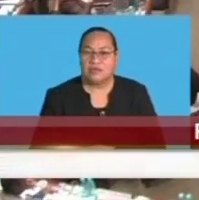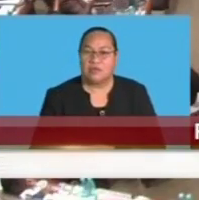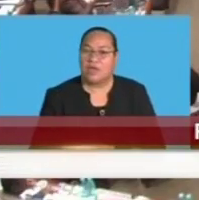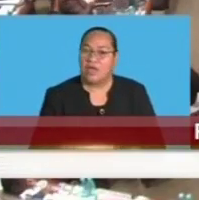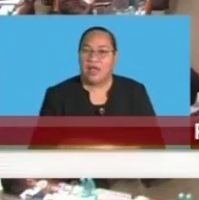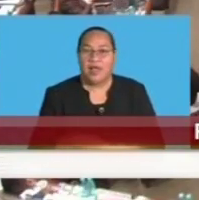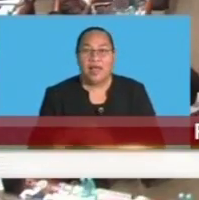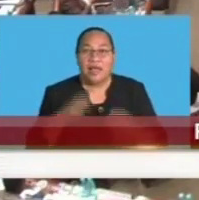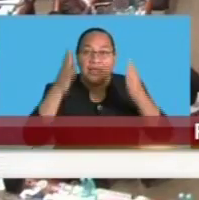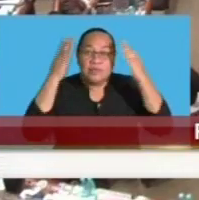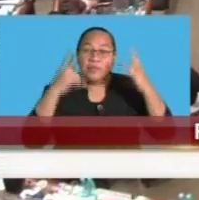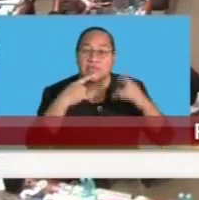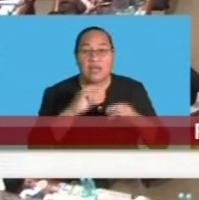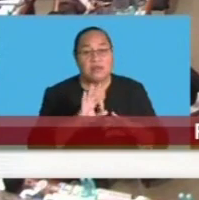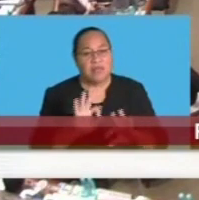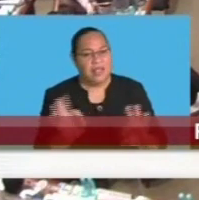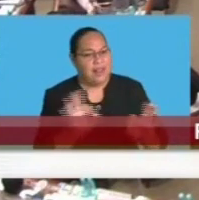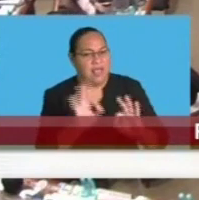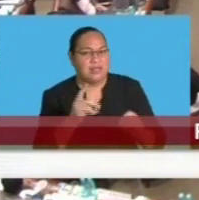at the moment.